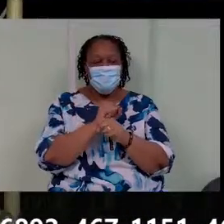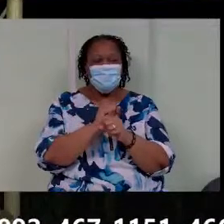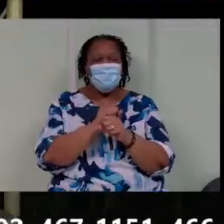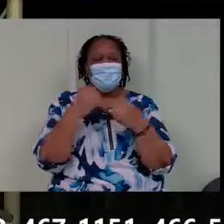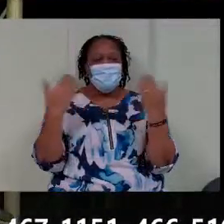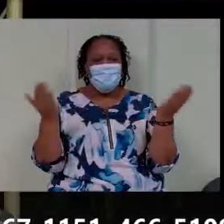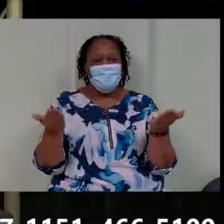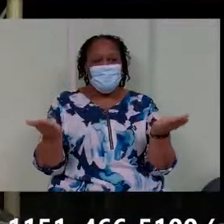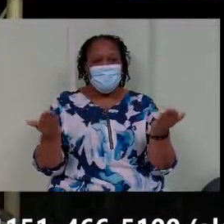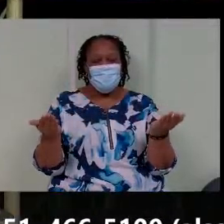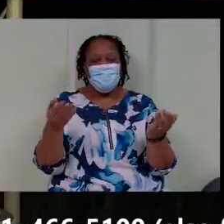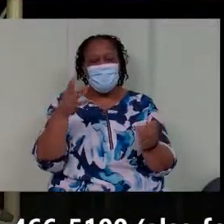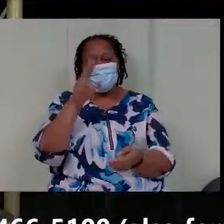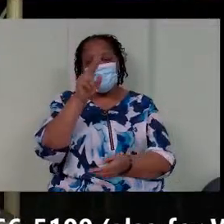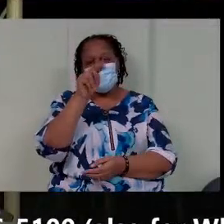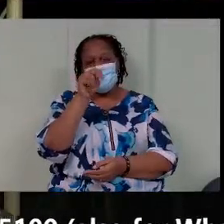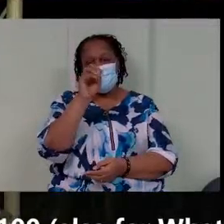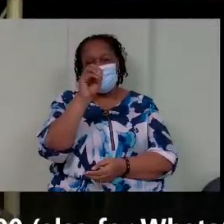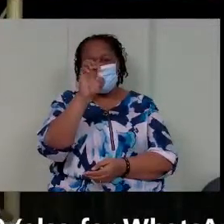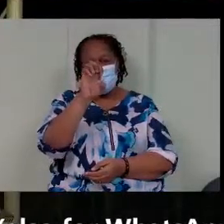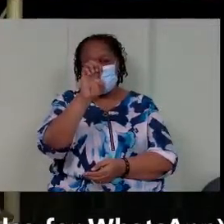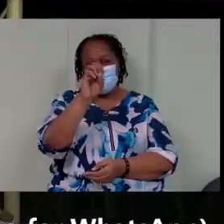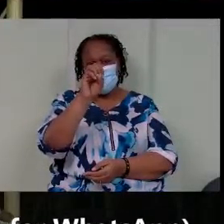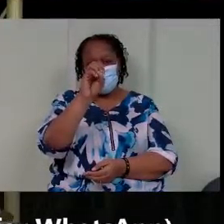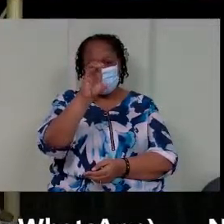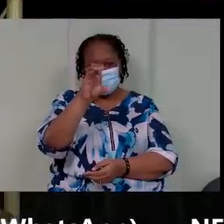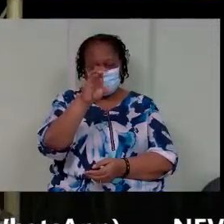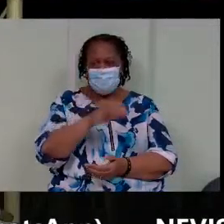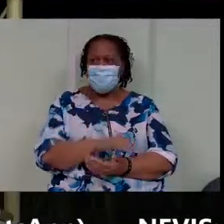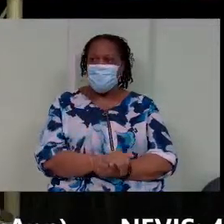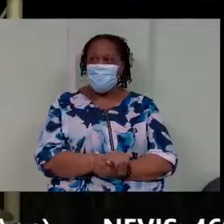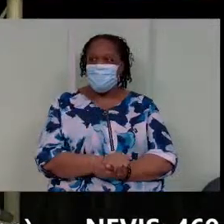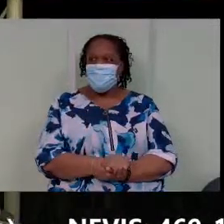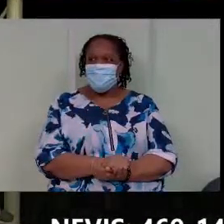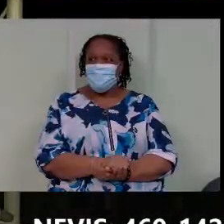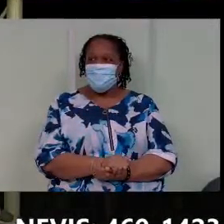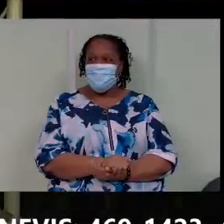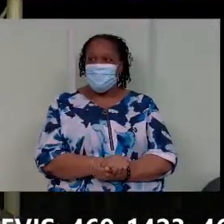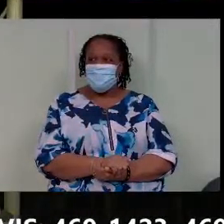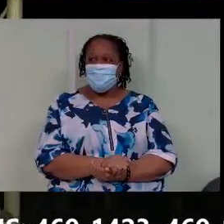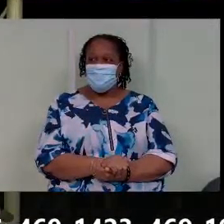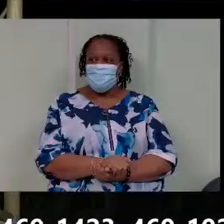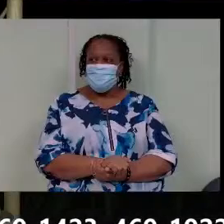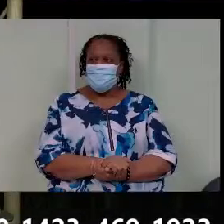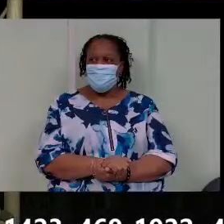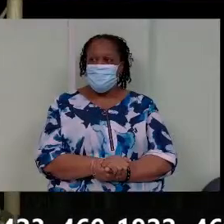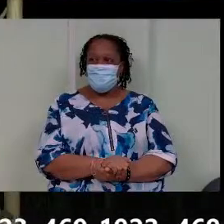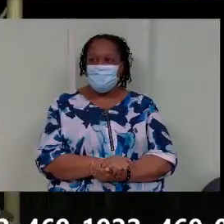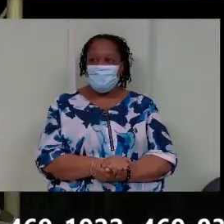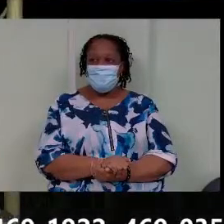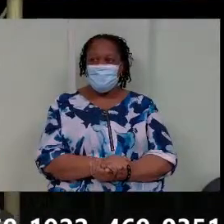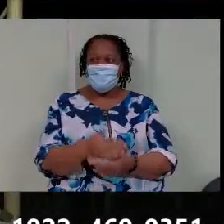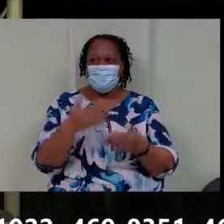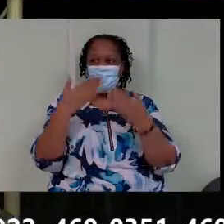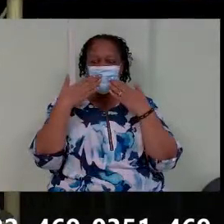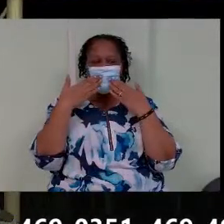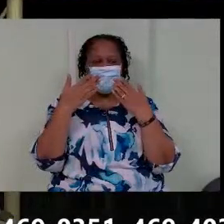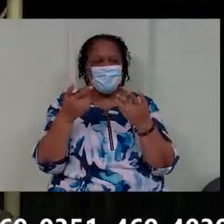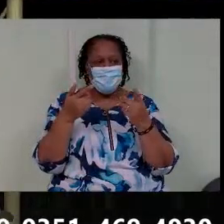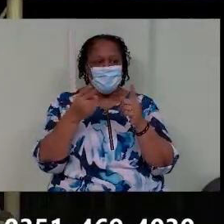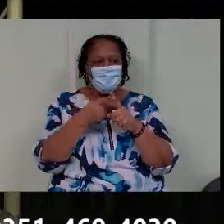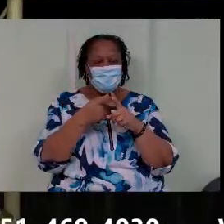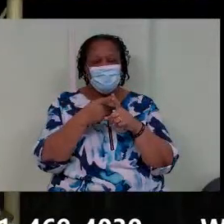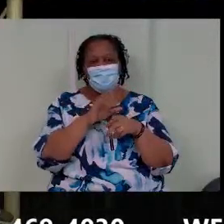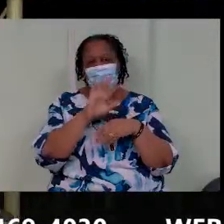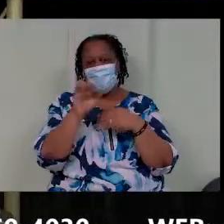the NEOC. And of course, the biggest thanks go to you, the